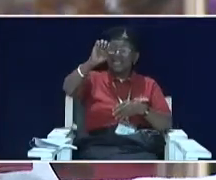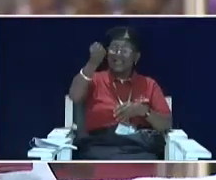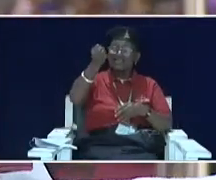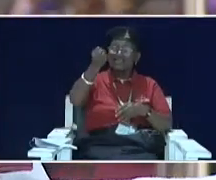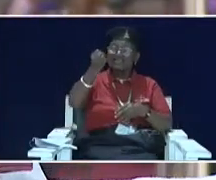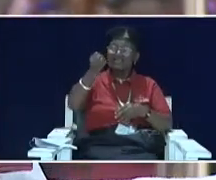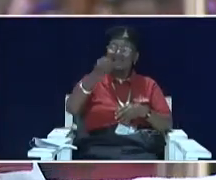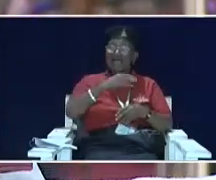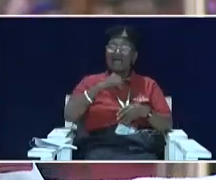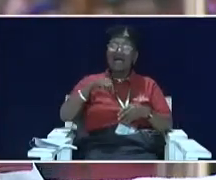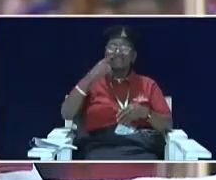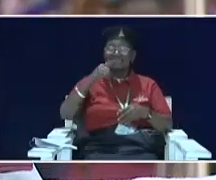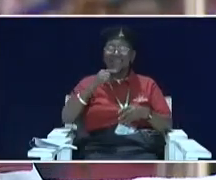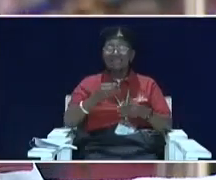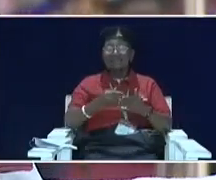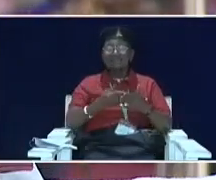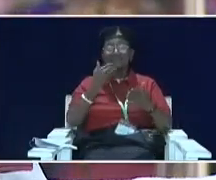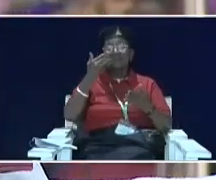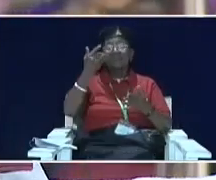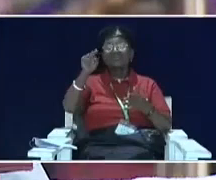and say, before the end of this year,